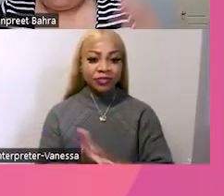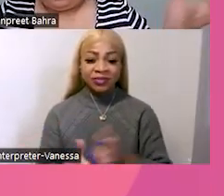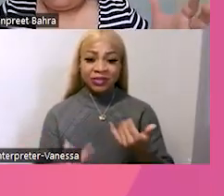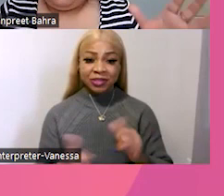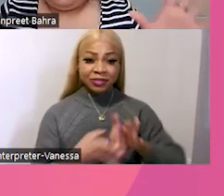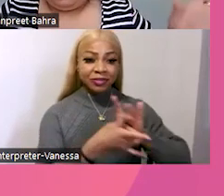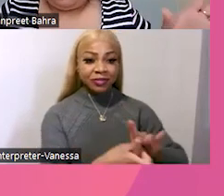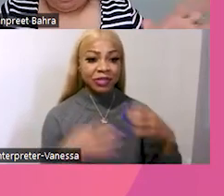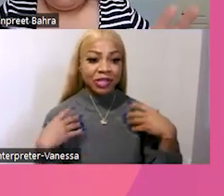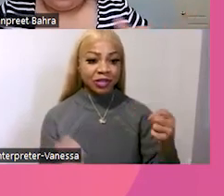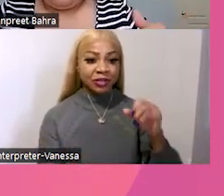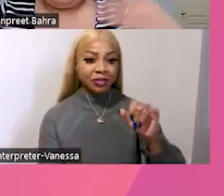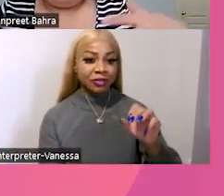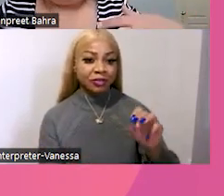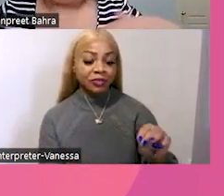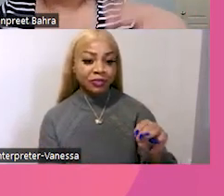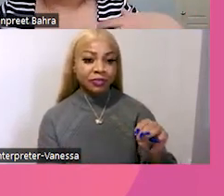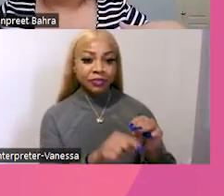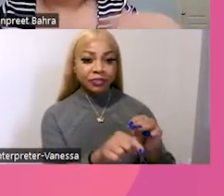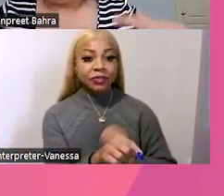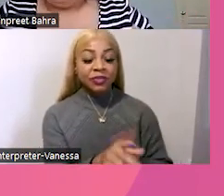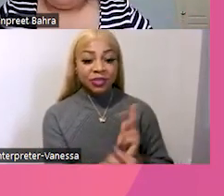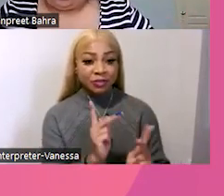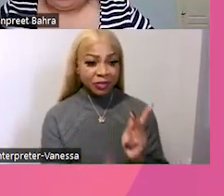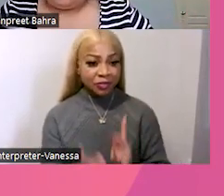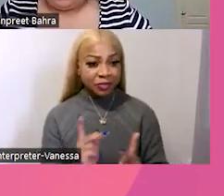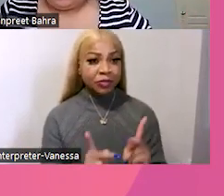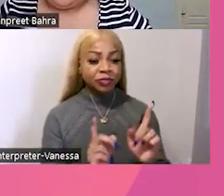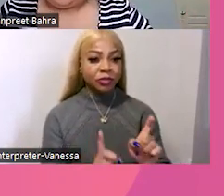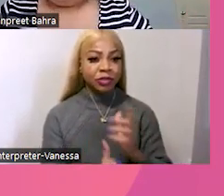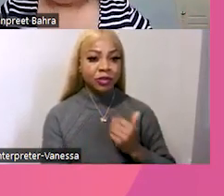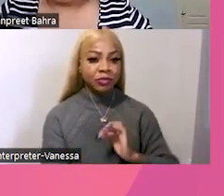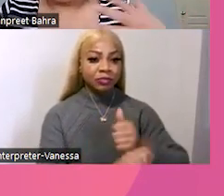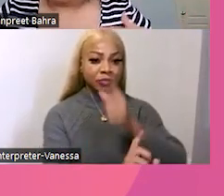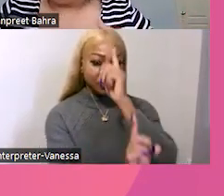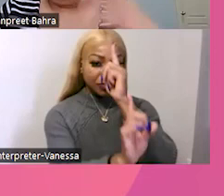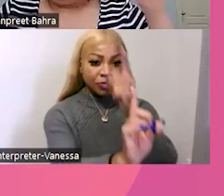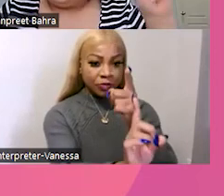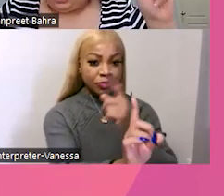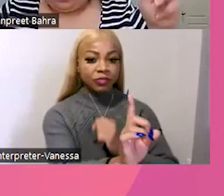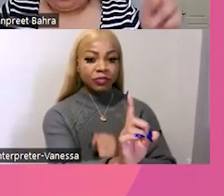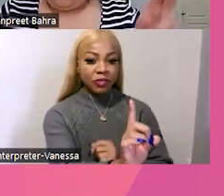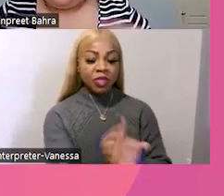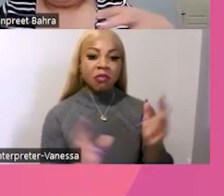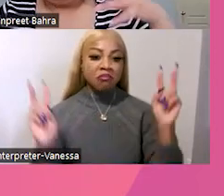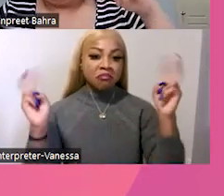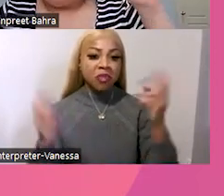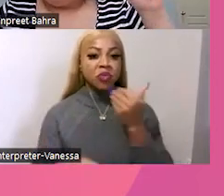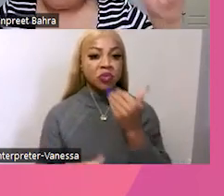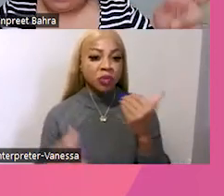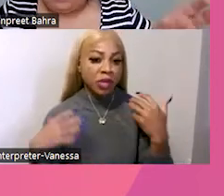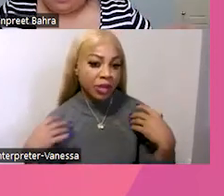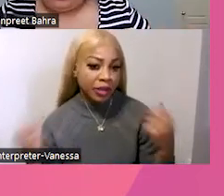healthism, as Kelsey just described, as it assumes that people should be working towards this notion of good health, right? This idea